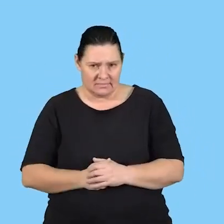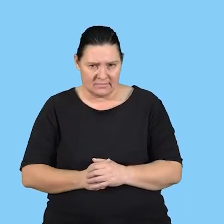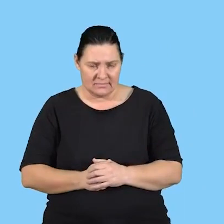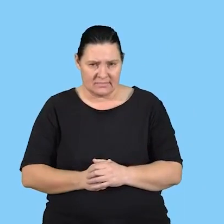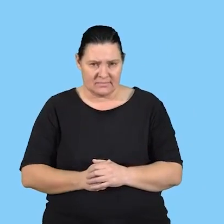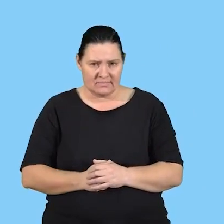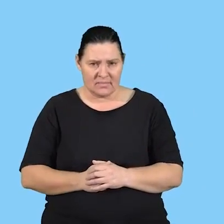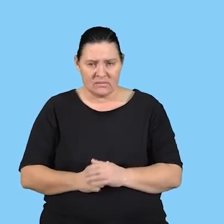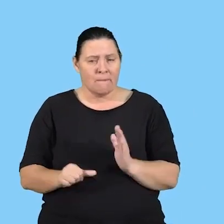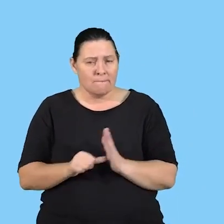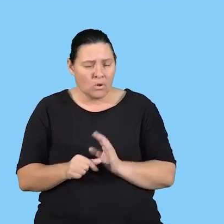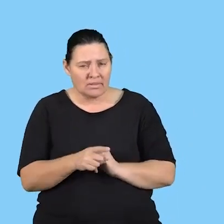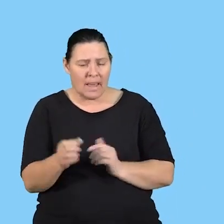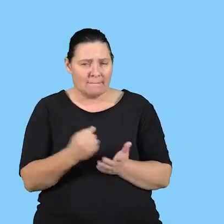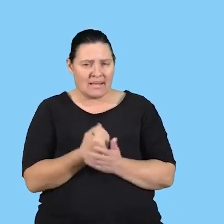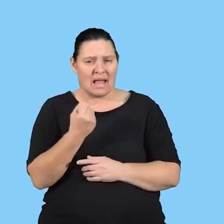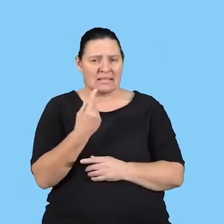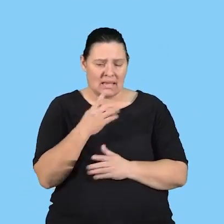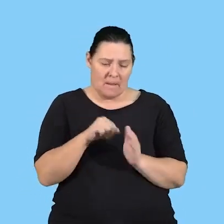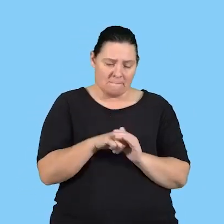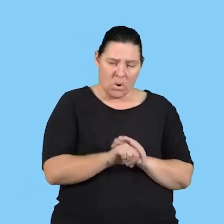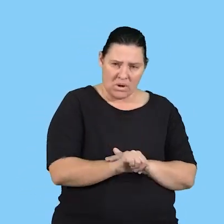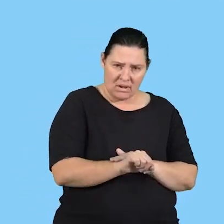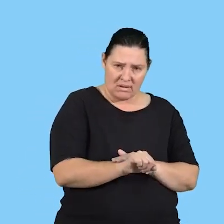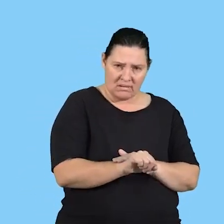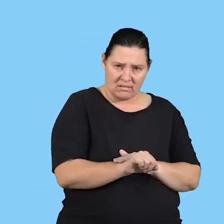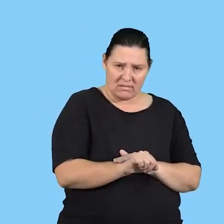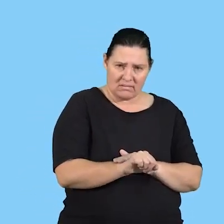It is important for them to understand that it was born